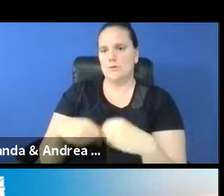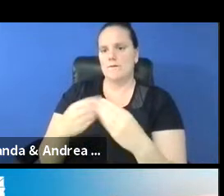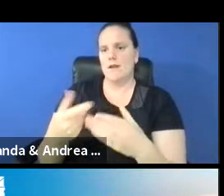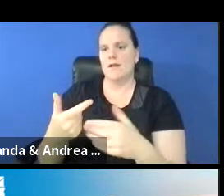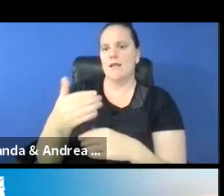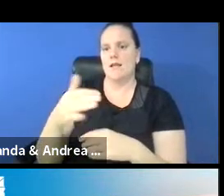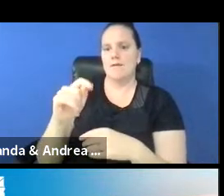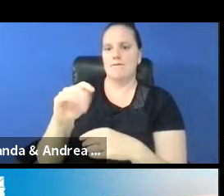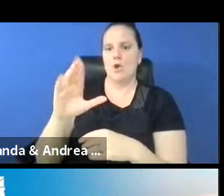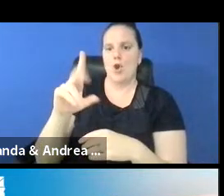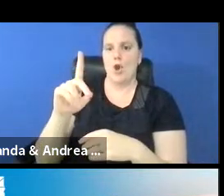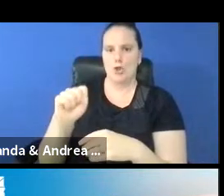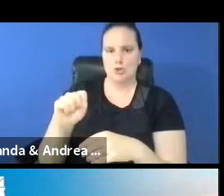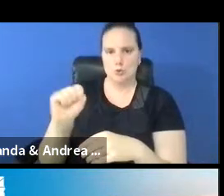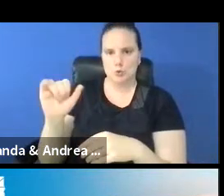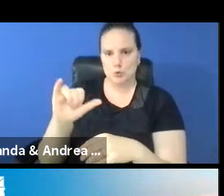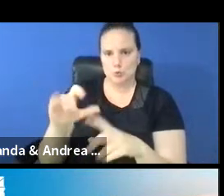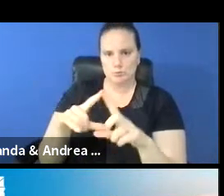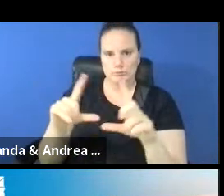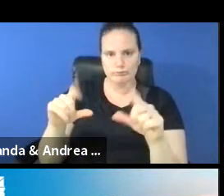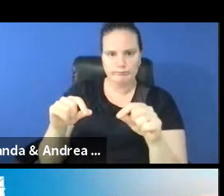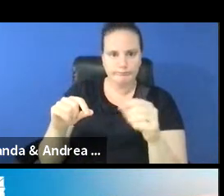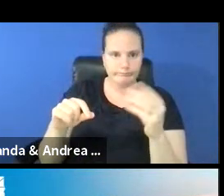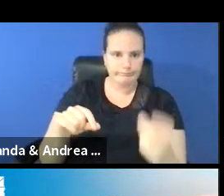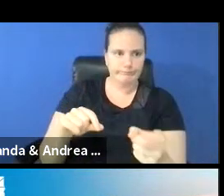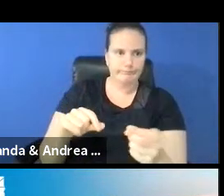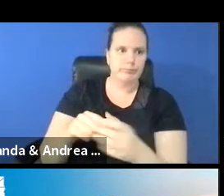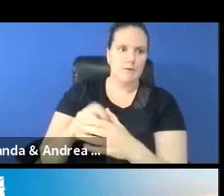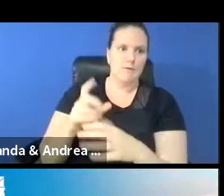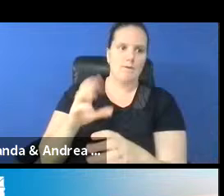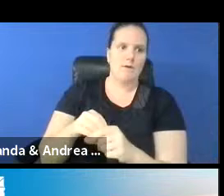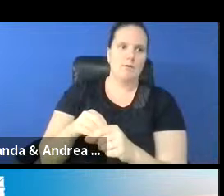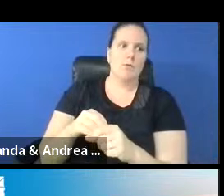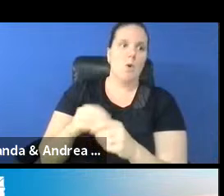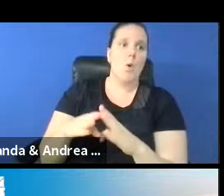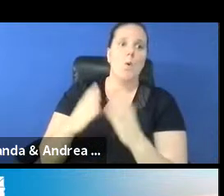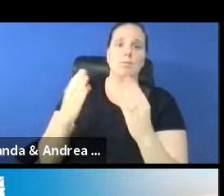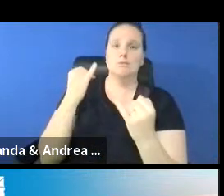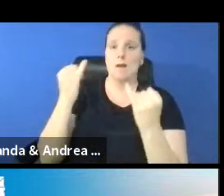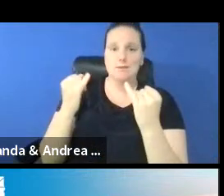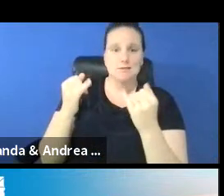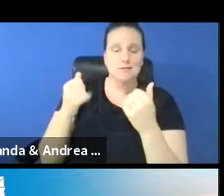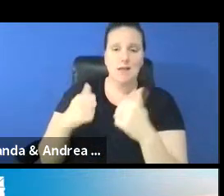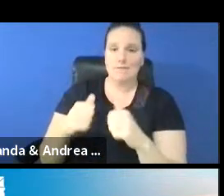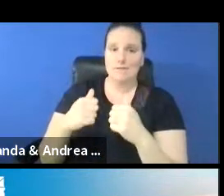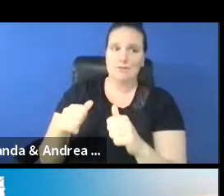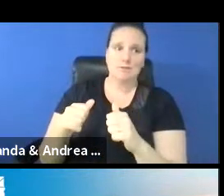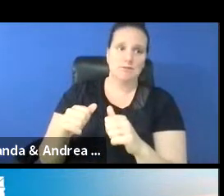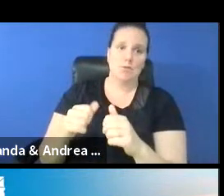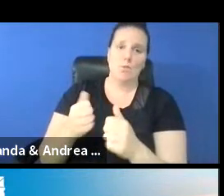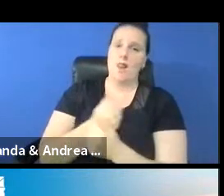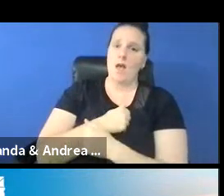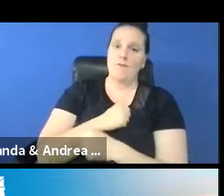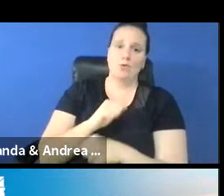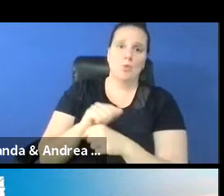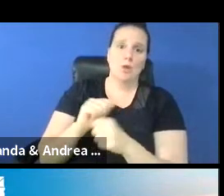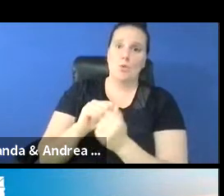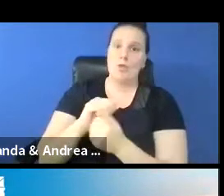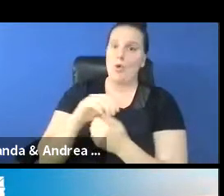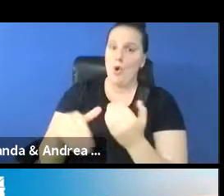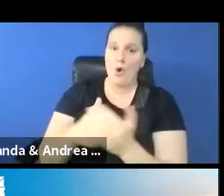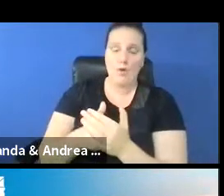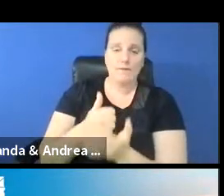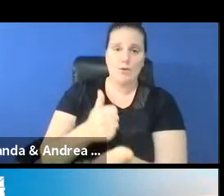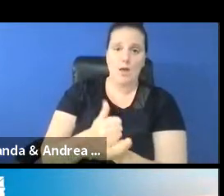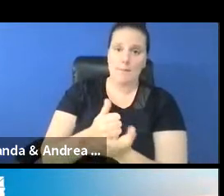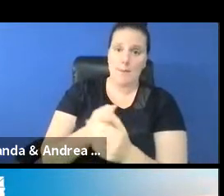cards to folks as well for their participation. So we're open to all ideas and efforts, and we'd love to work with all of you to help